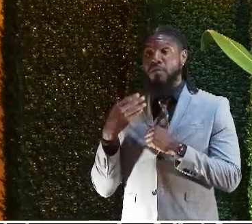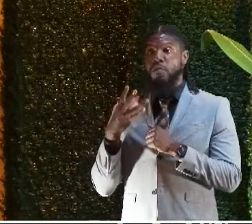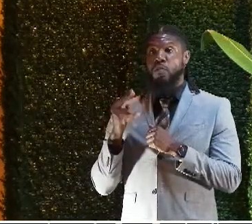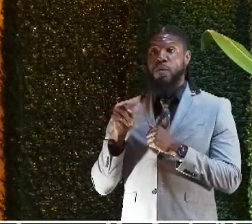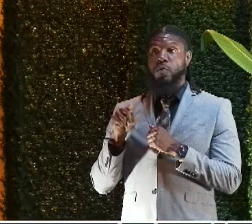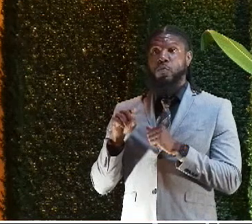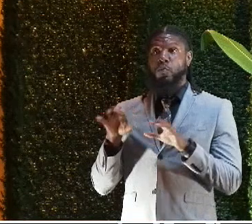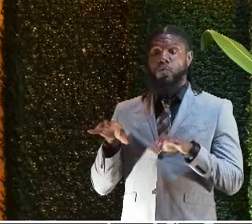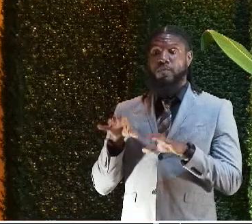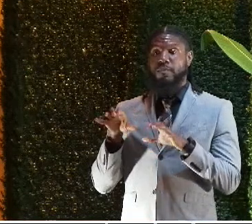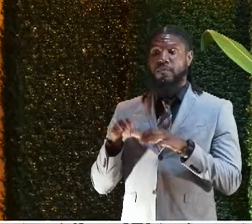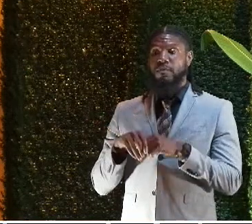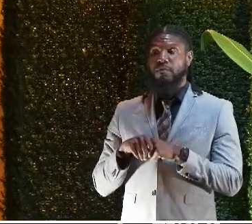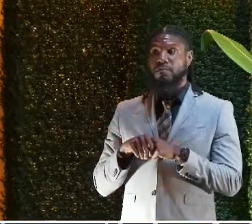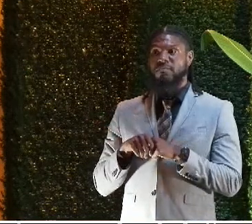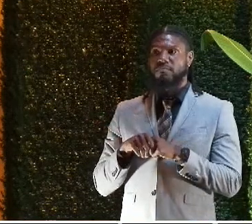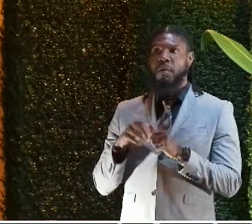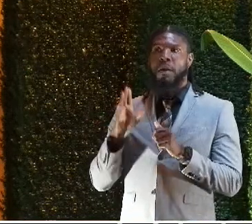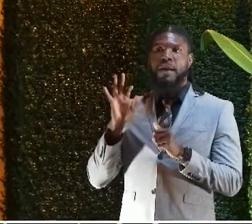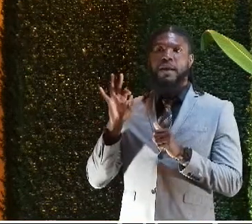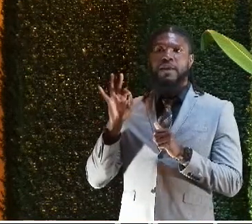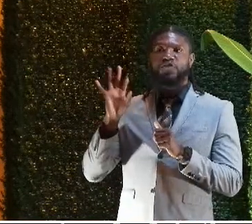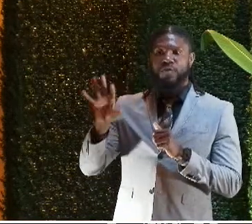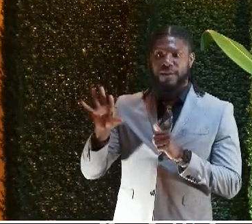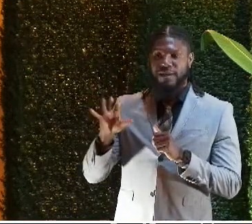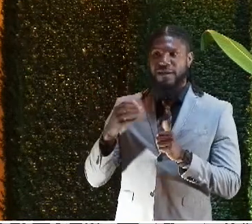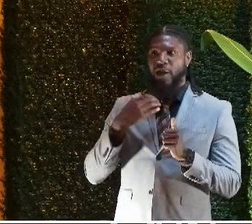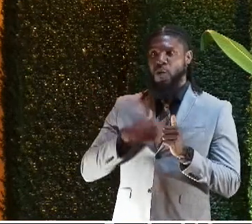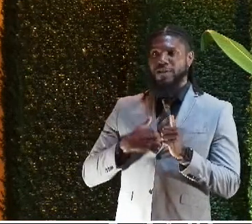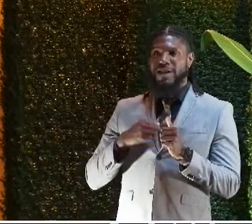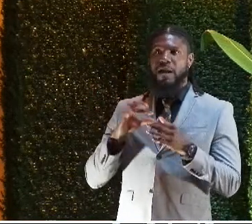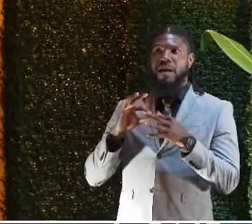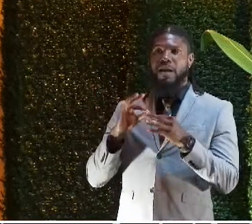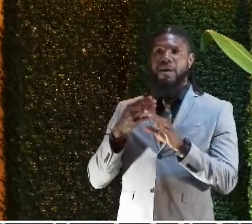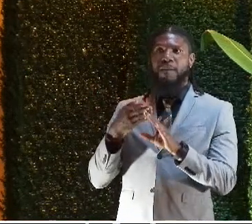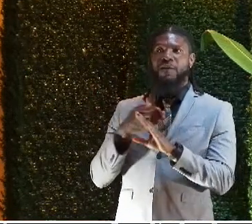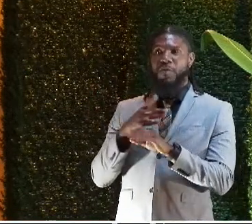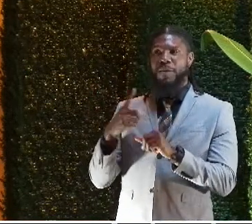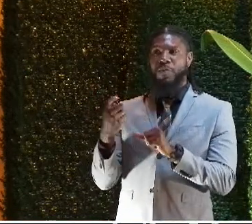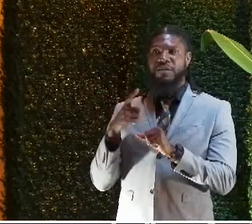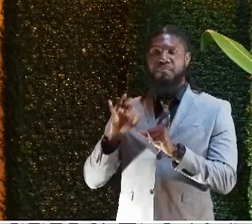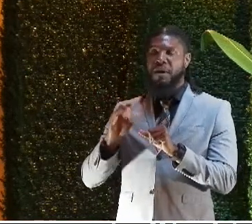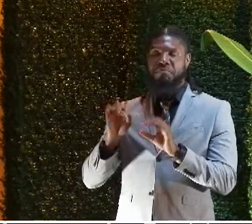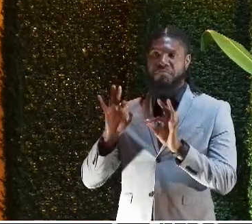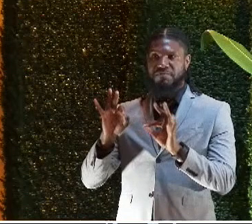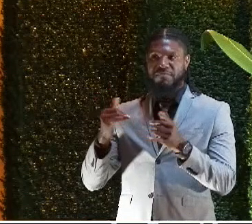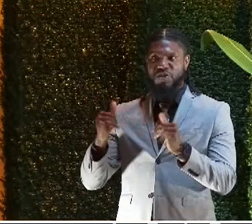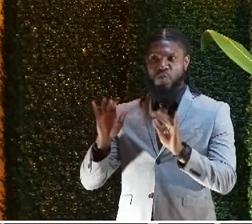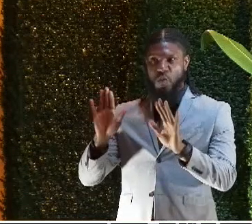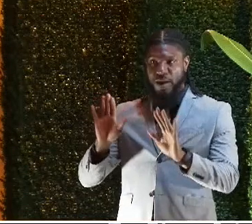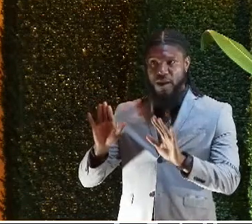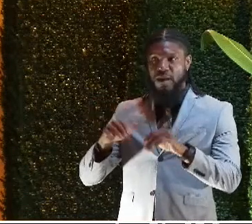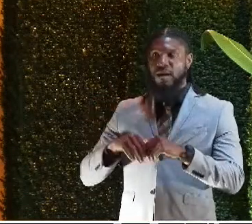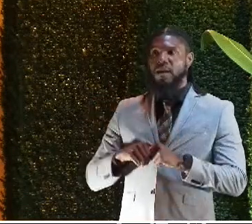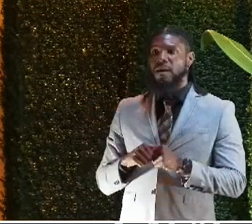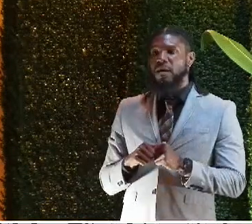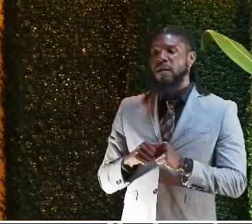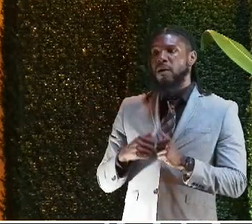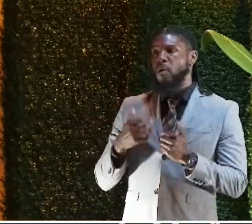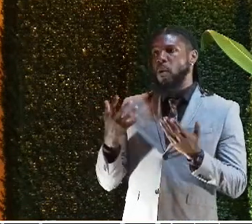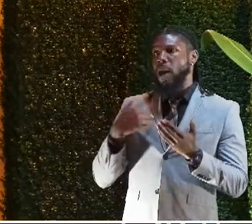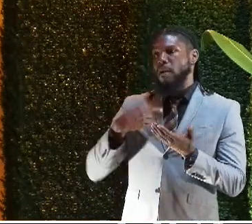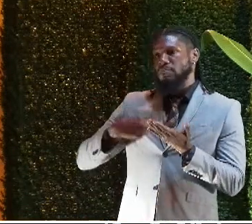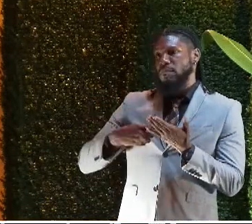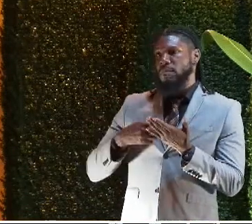And so here's the thing. I wish I would have said this earlier before this question, but it's great. What I talk about a lot is